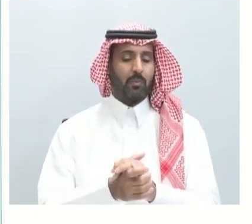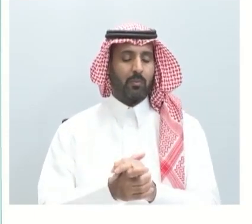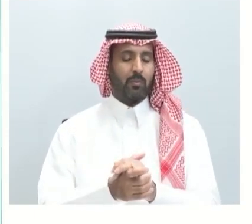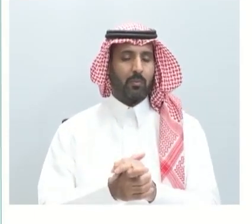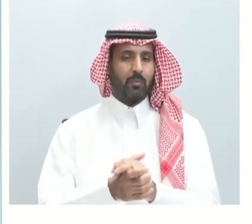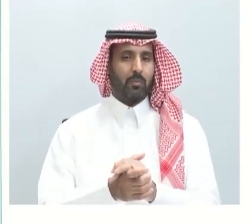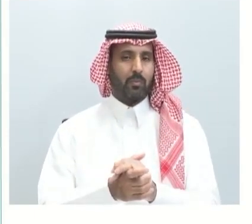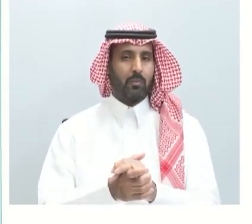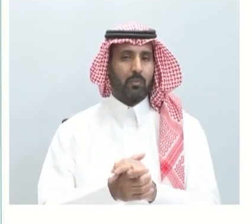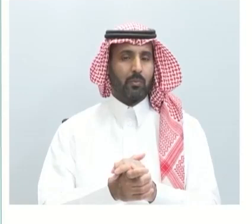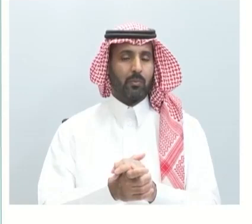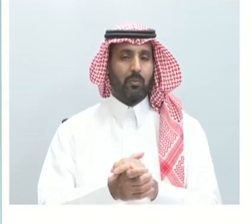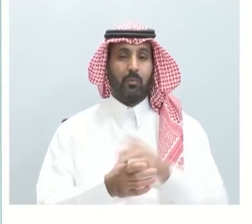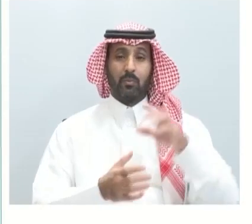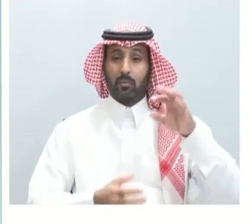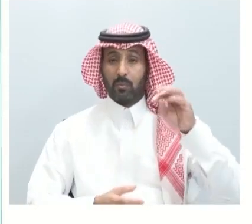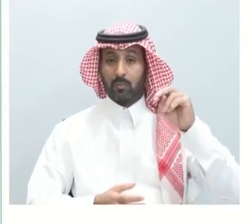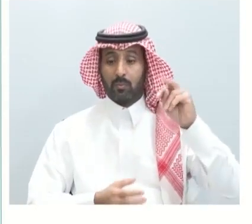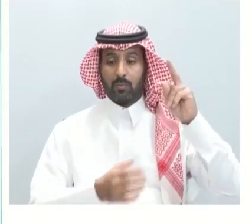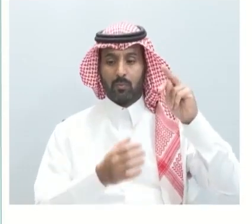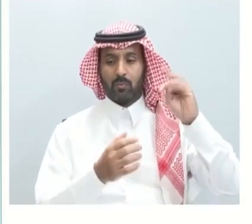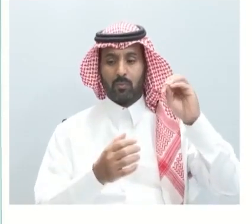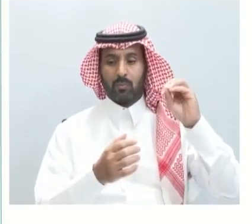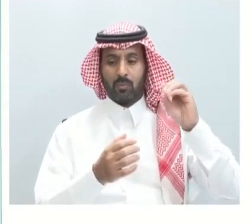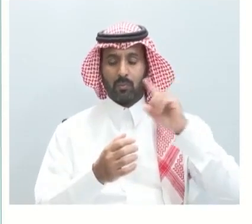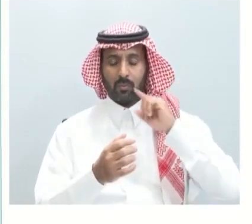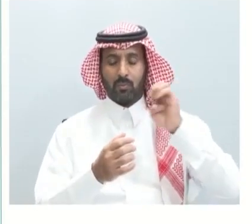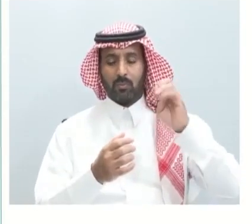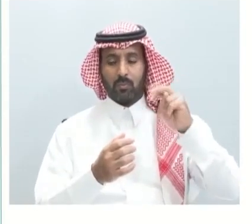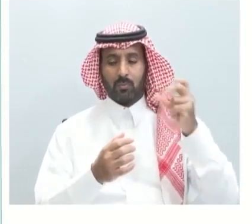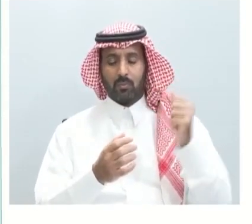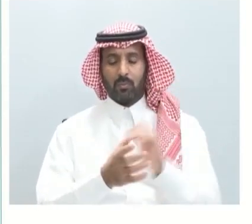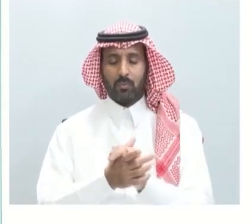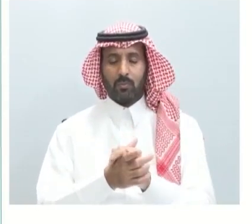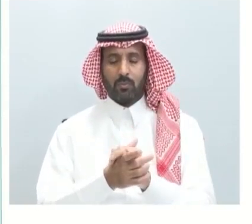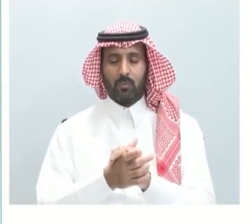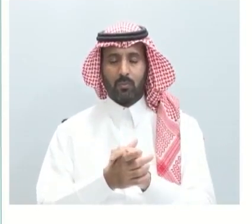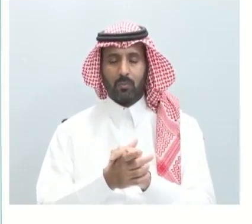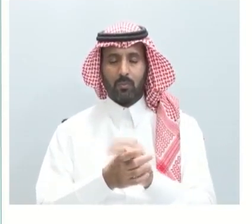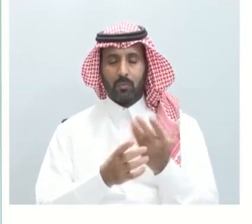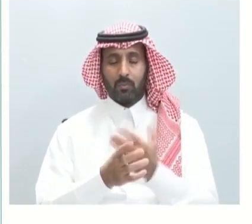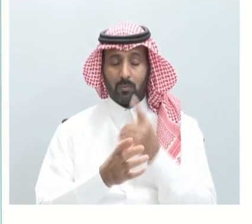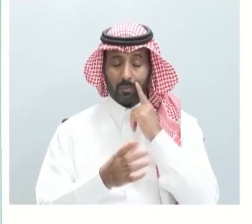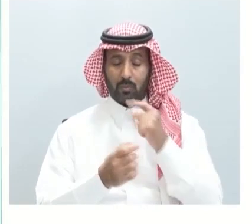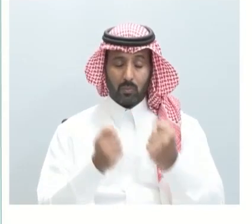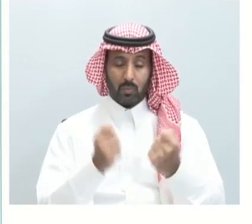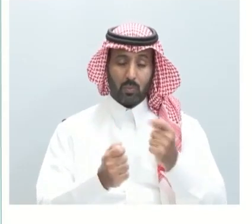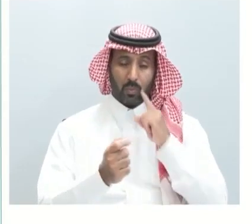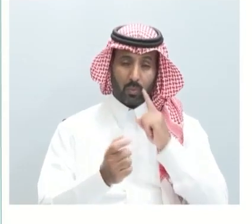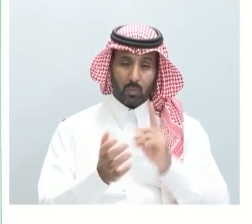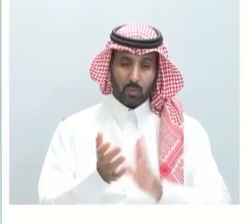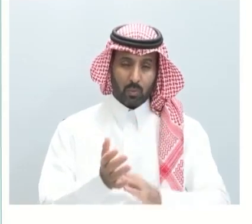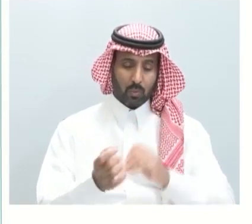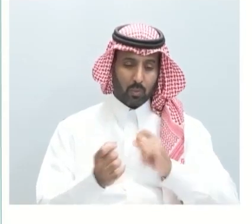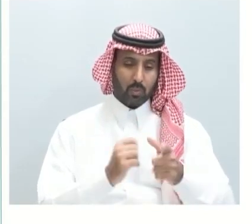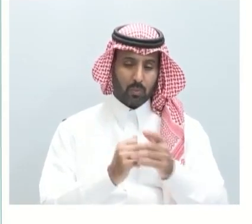Is it two or enough? I think this is an easy one also because he drives too dangerously. I